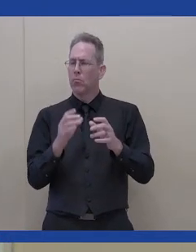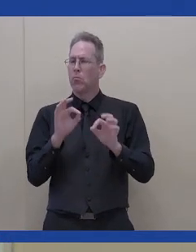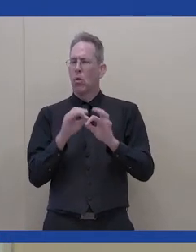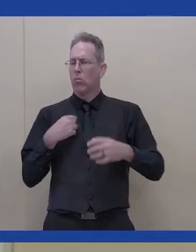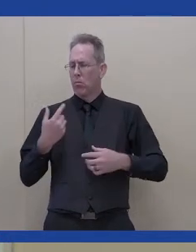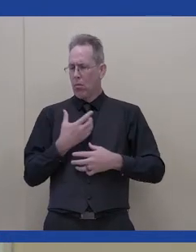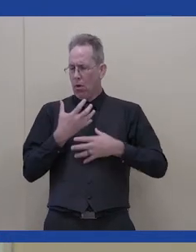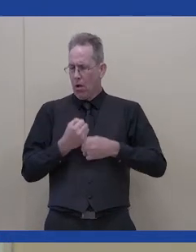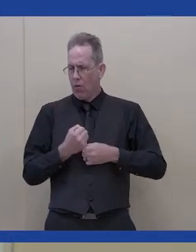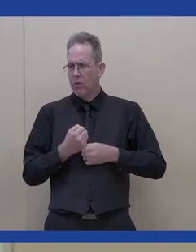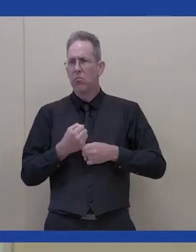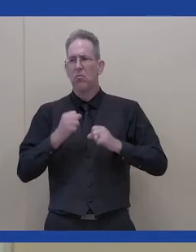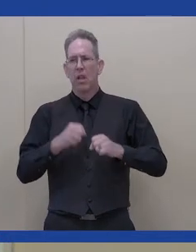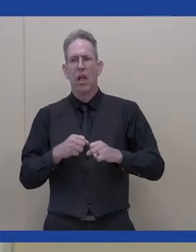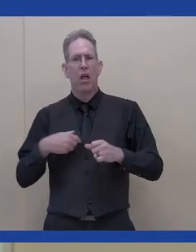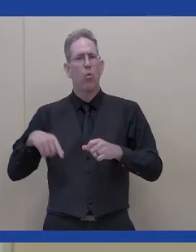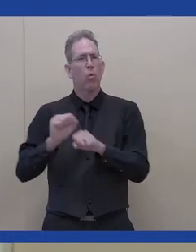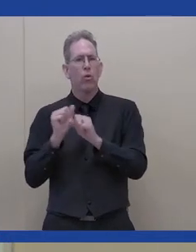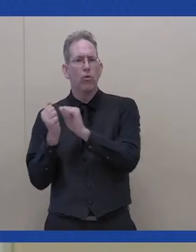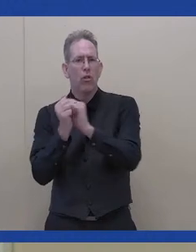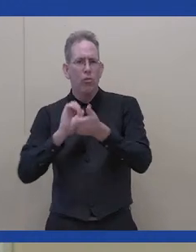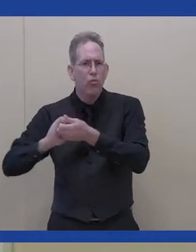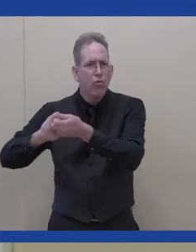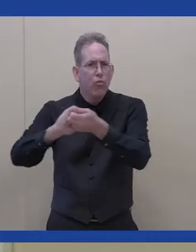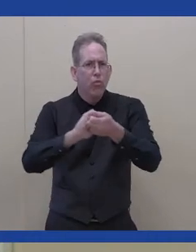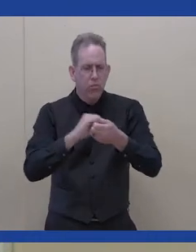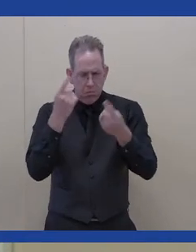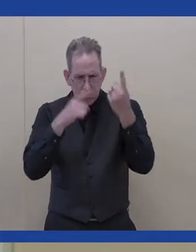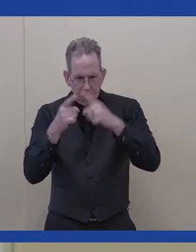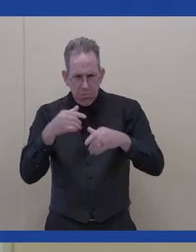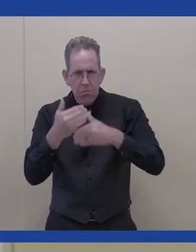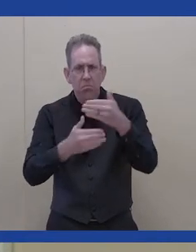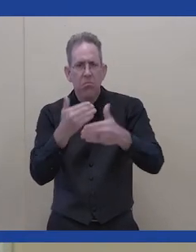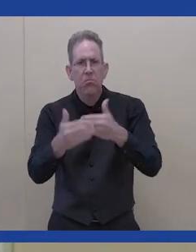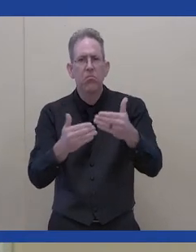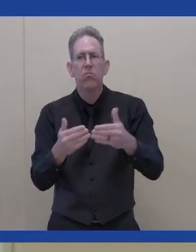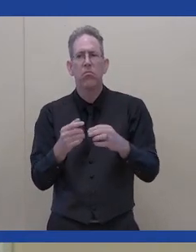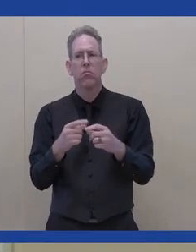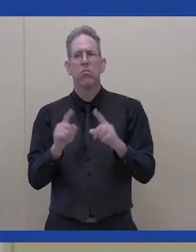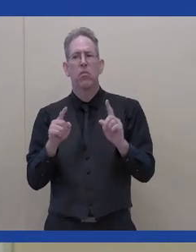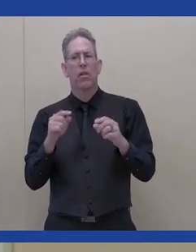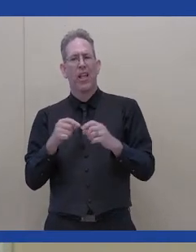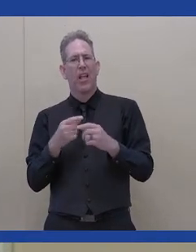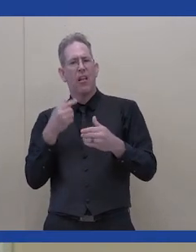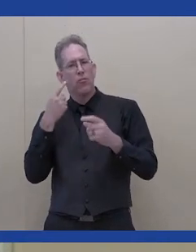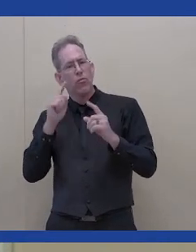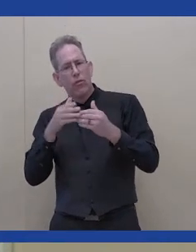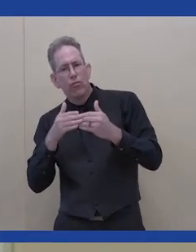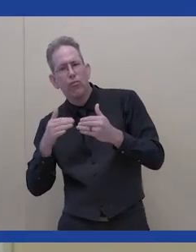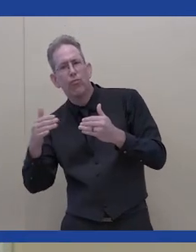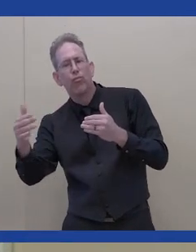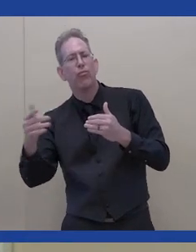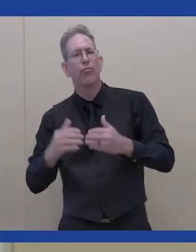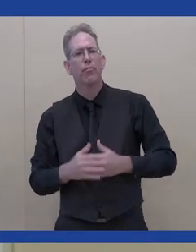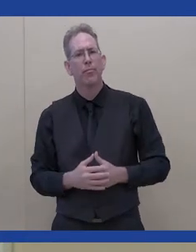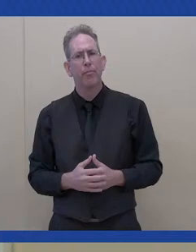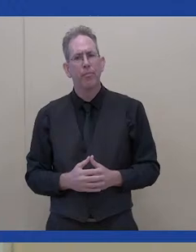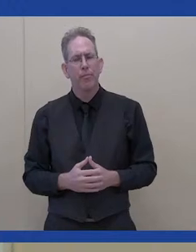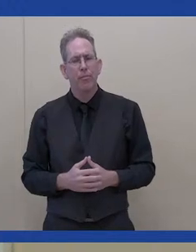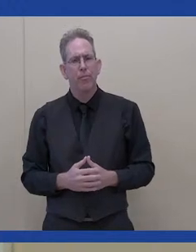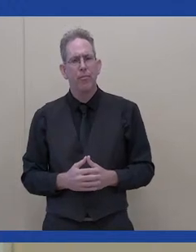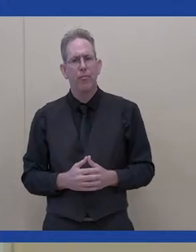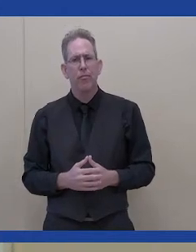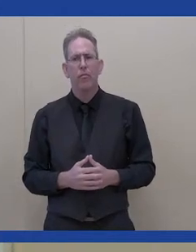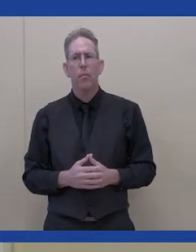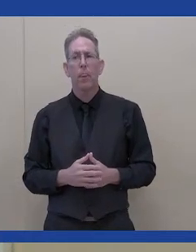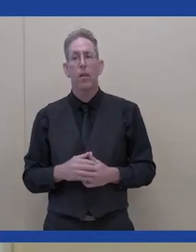and resilient community for all of our neighbors for years to come. As your mayor, community safety will be my